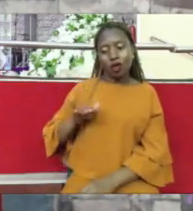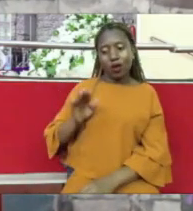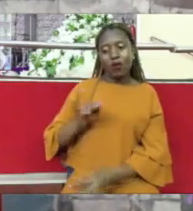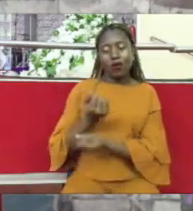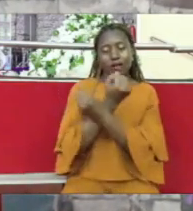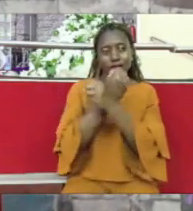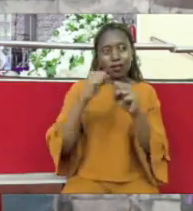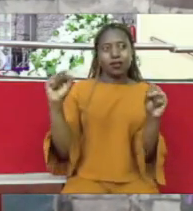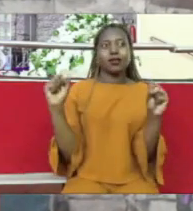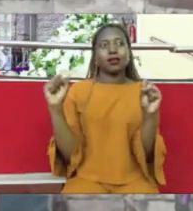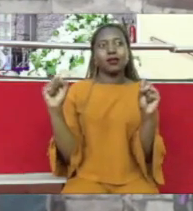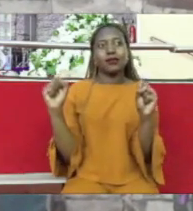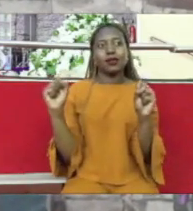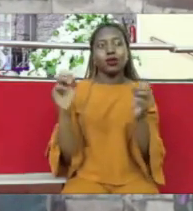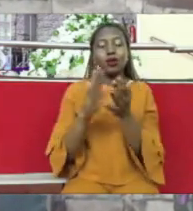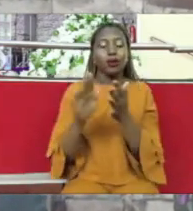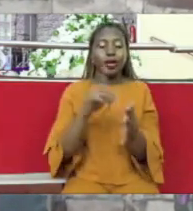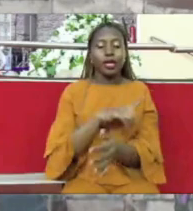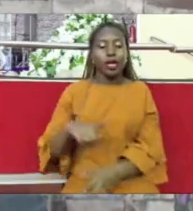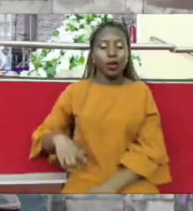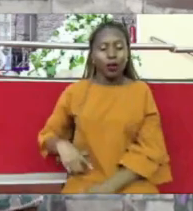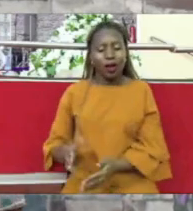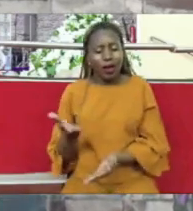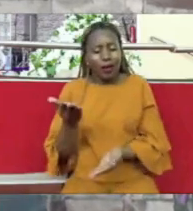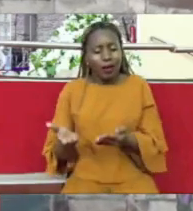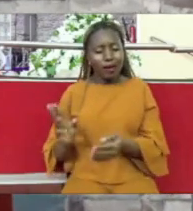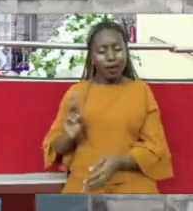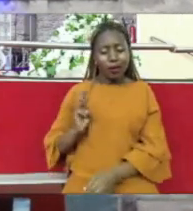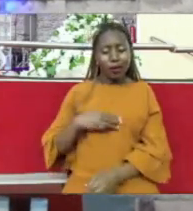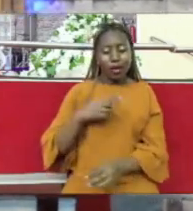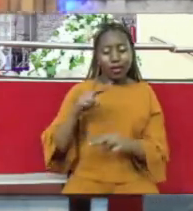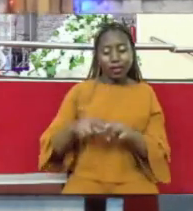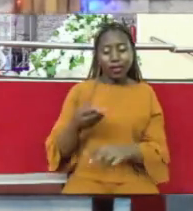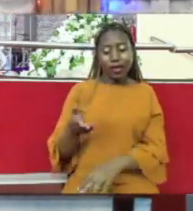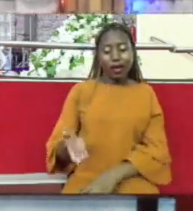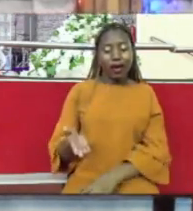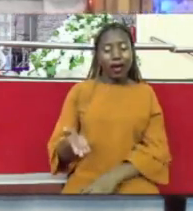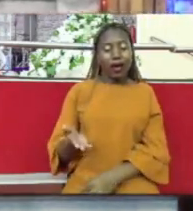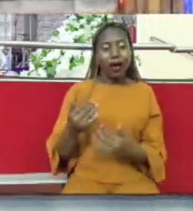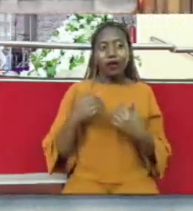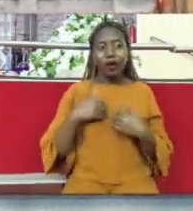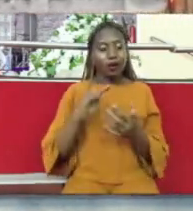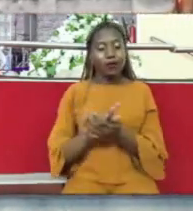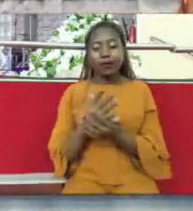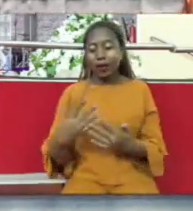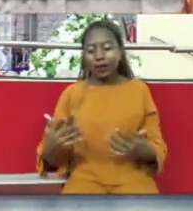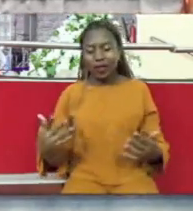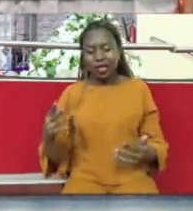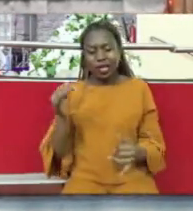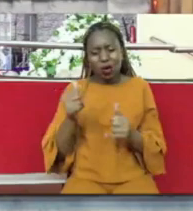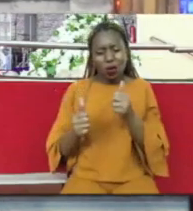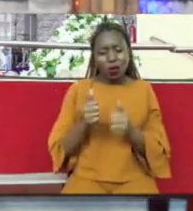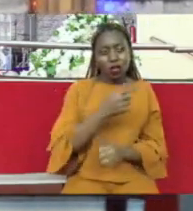ufufuo. Bwana Yesu asifiwe. Amen. And maybe we are sitting here and there are certain things that you have been identified